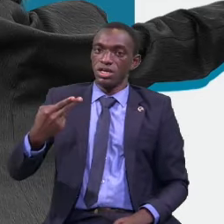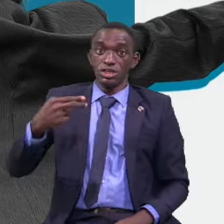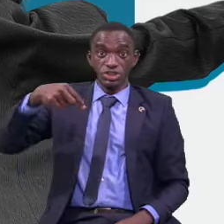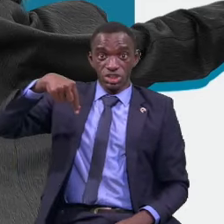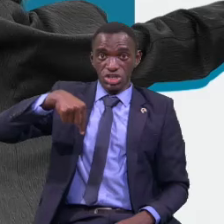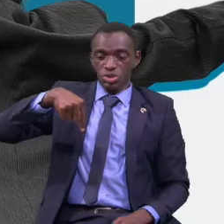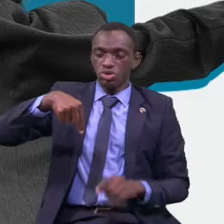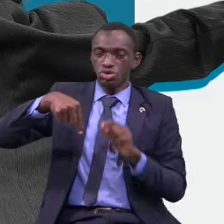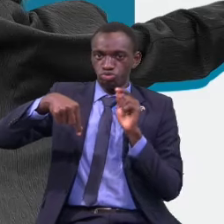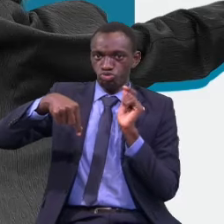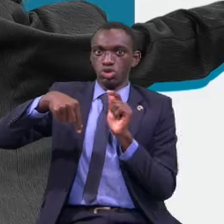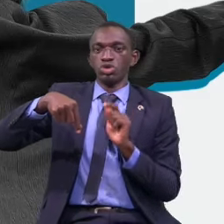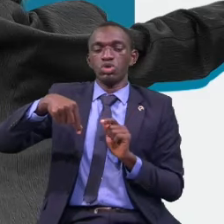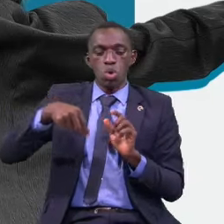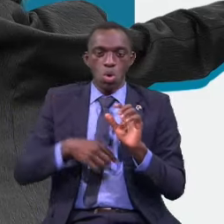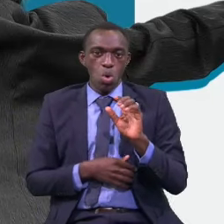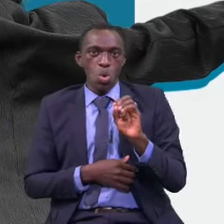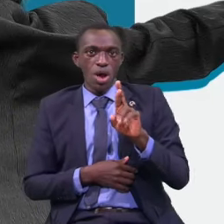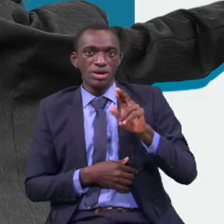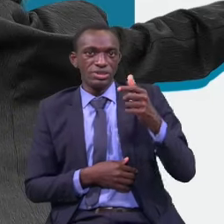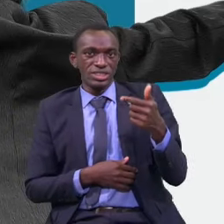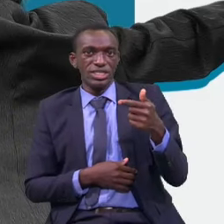gckhq.org/connect. Le lien c'est